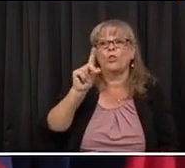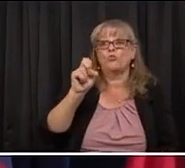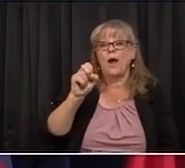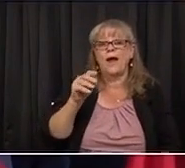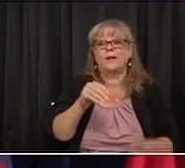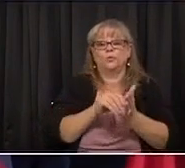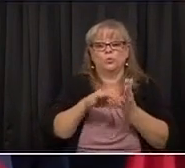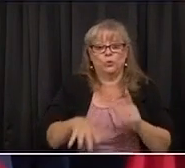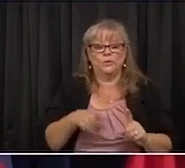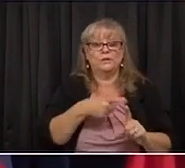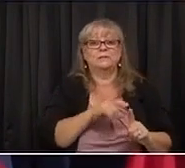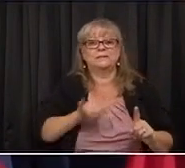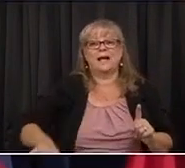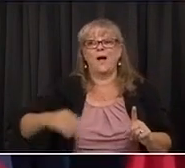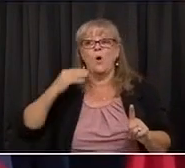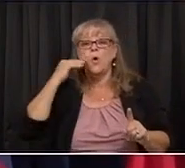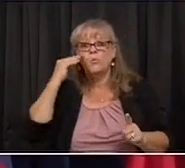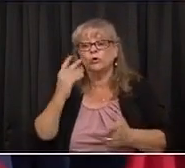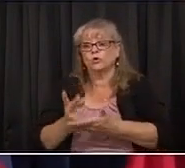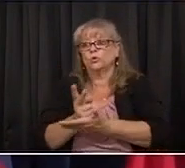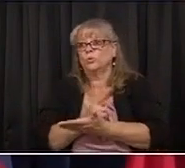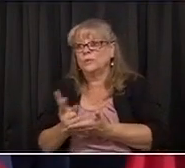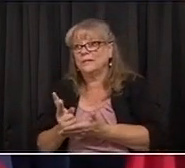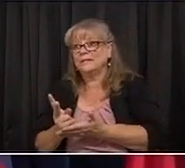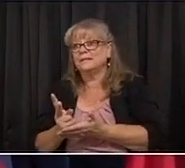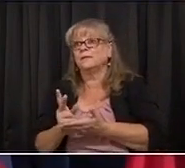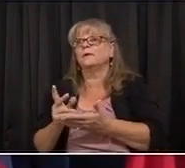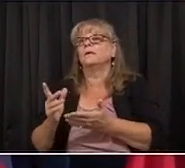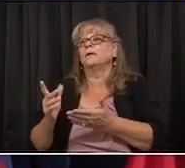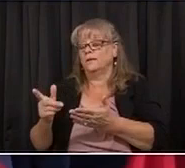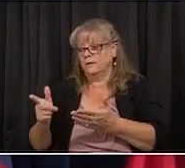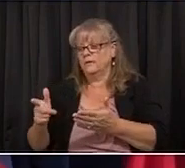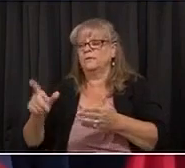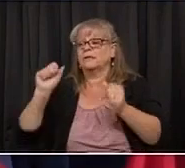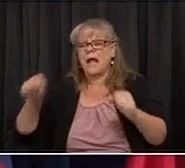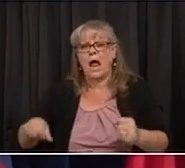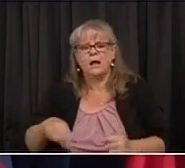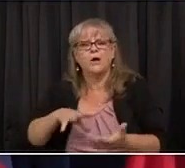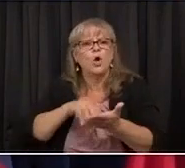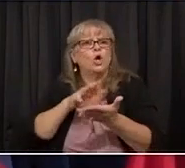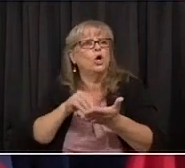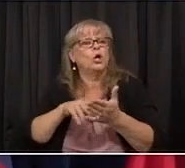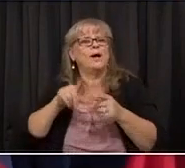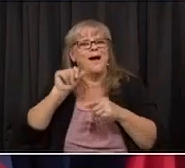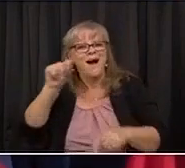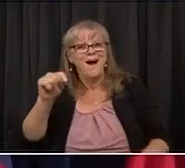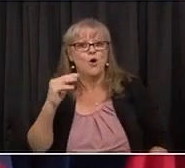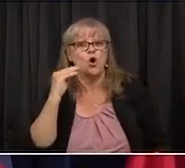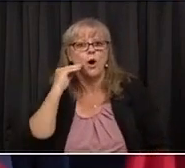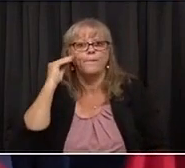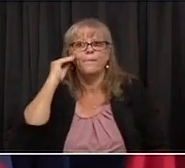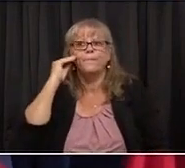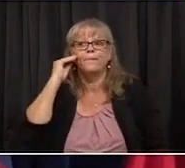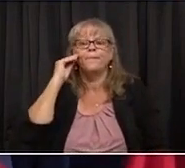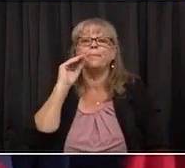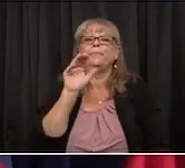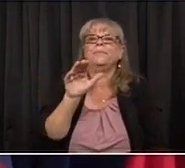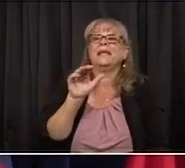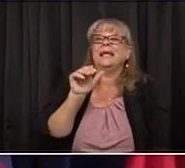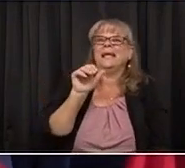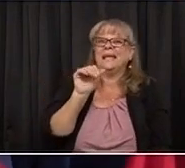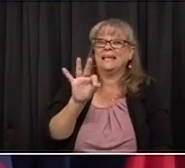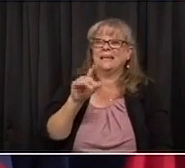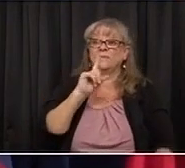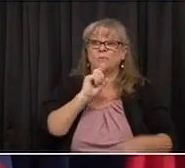right? Goes online. All are tested. And then, of course, if it becomes a site-wide outbreak, it's possible that entire